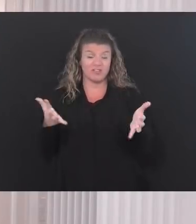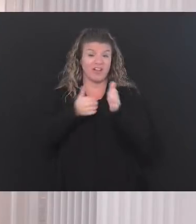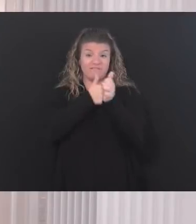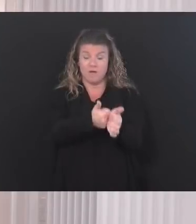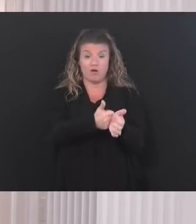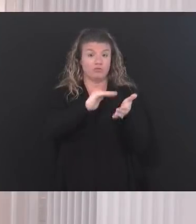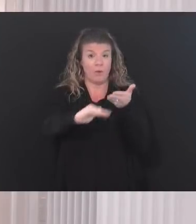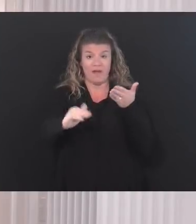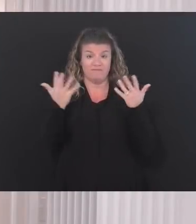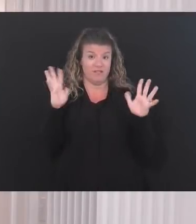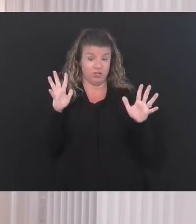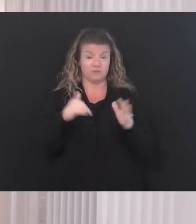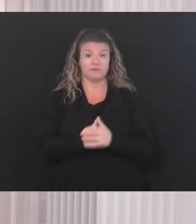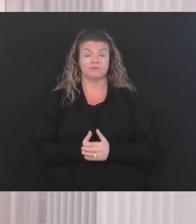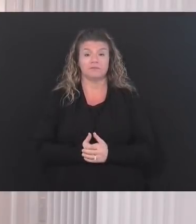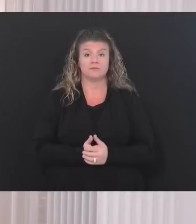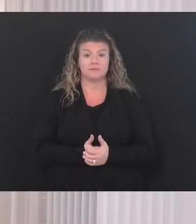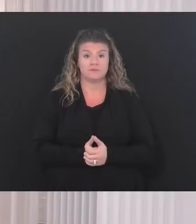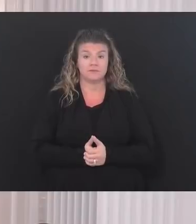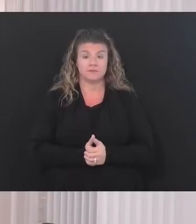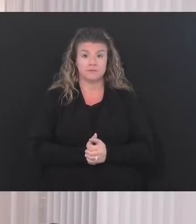director to do.